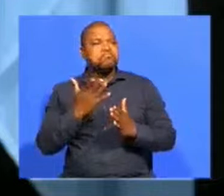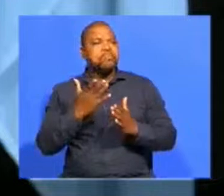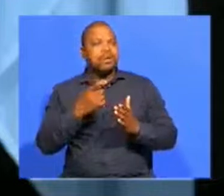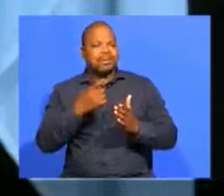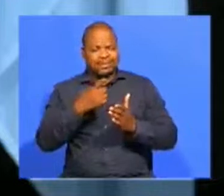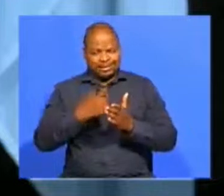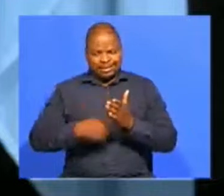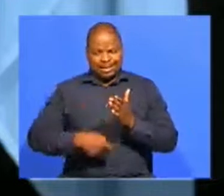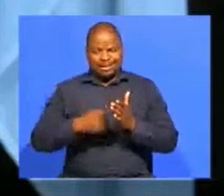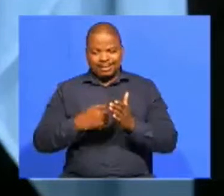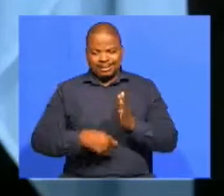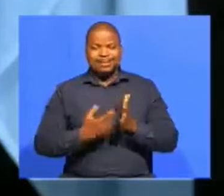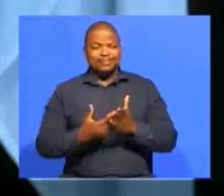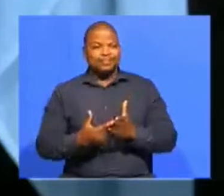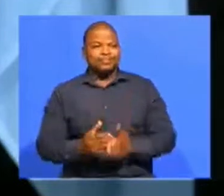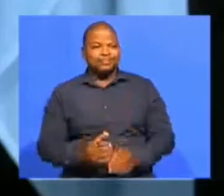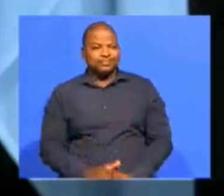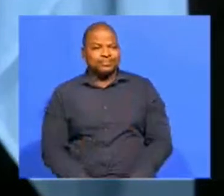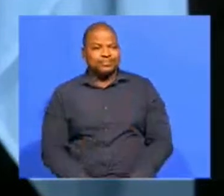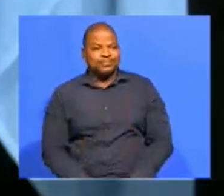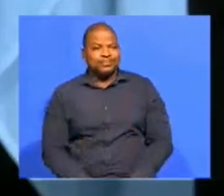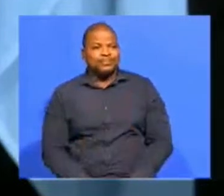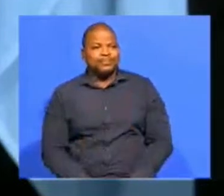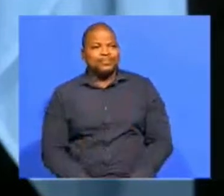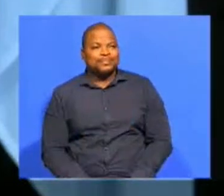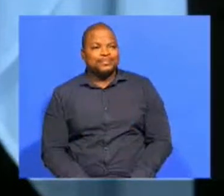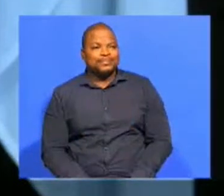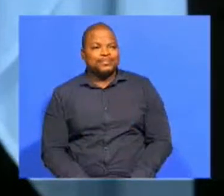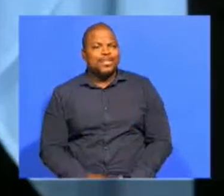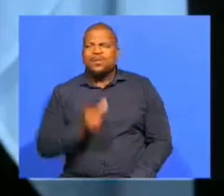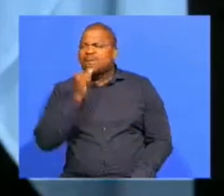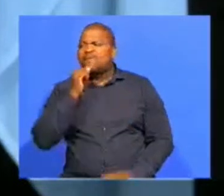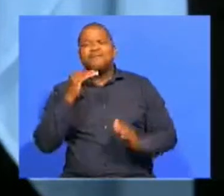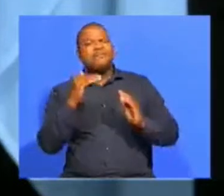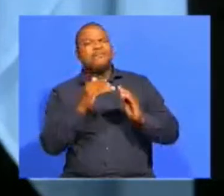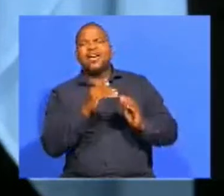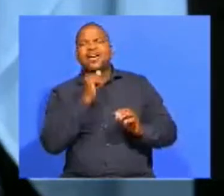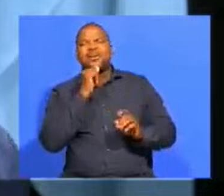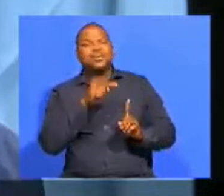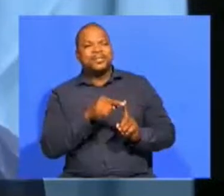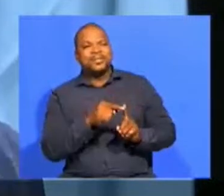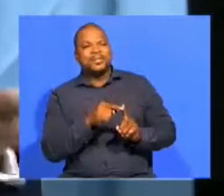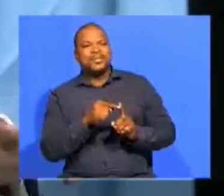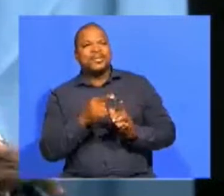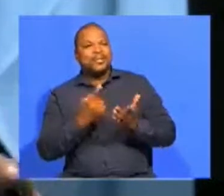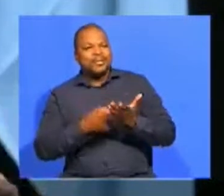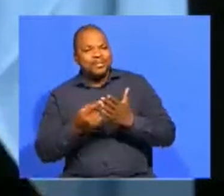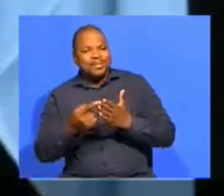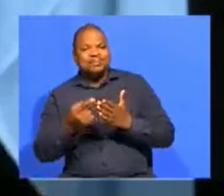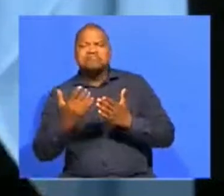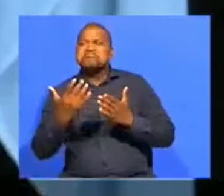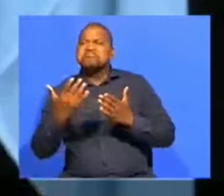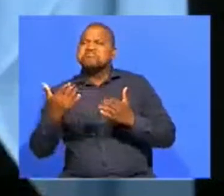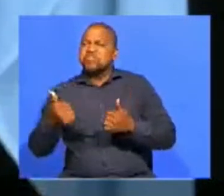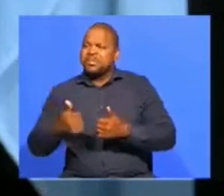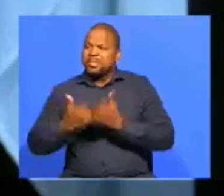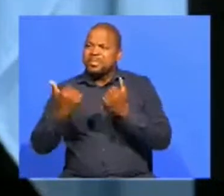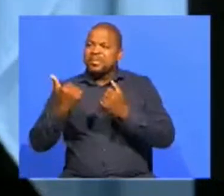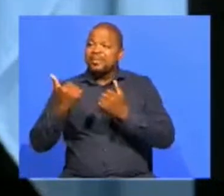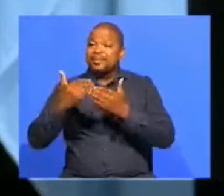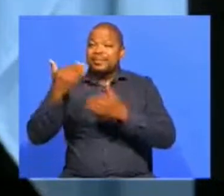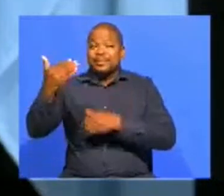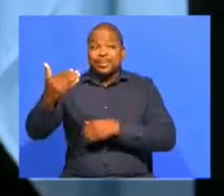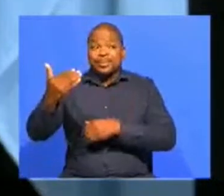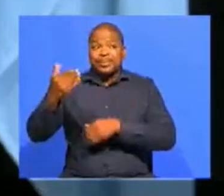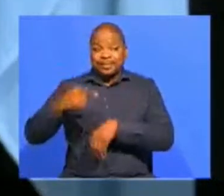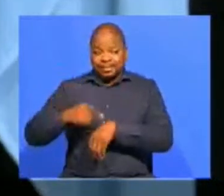tax world order, because it has been unfair. And we could talk about the consequences of it at another time, but that'll